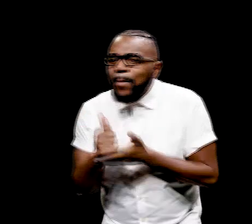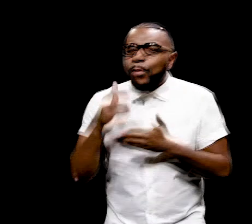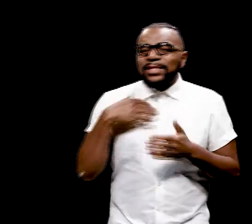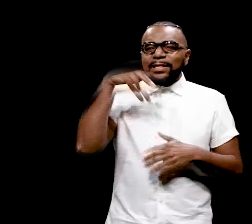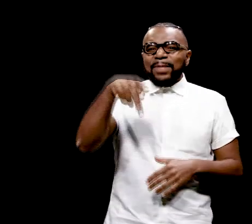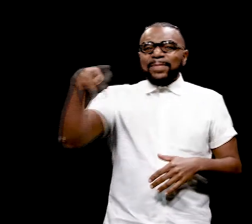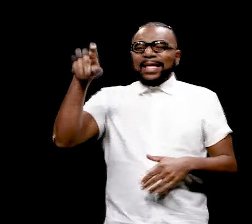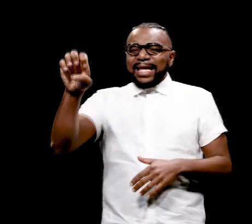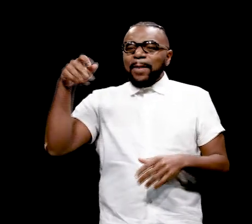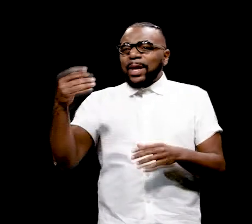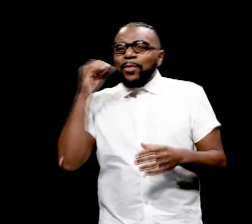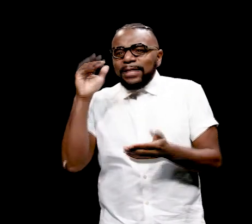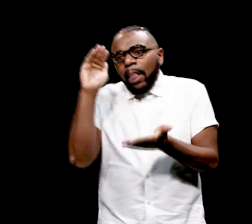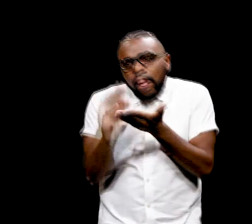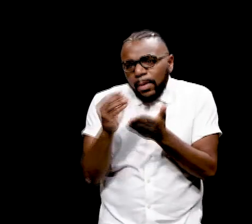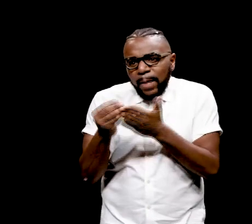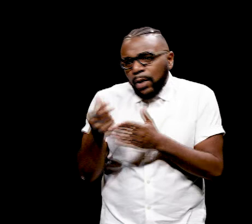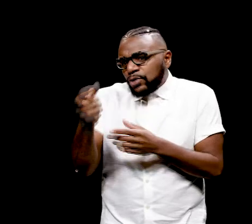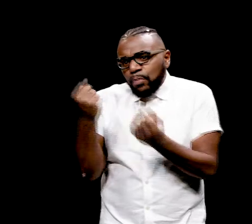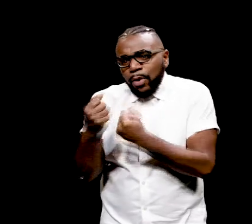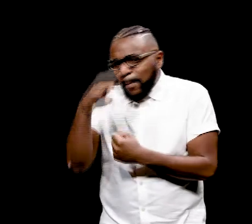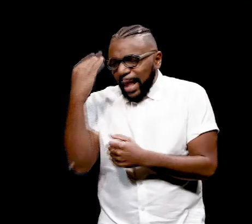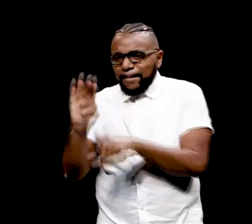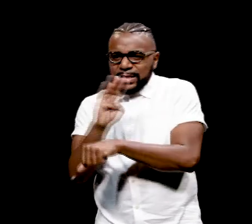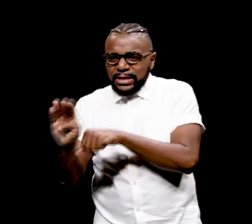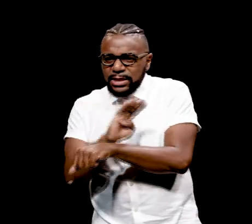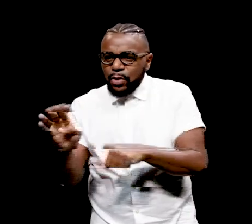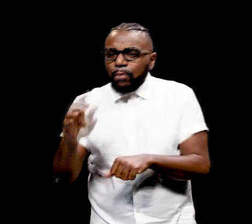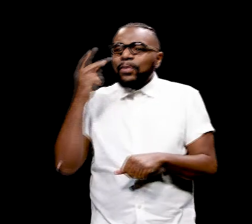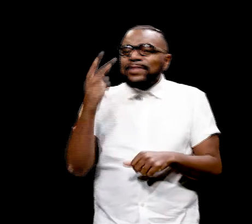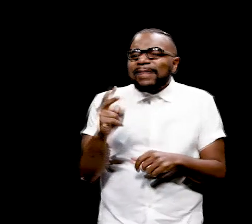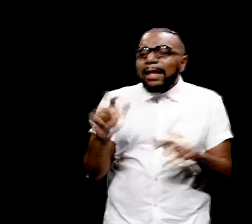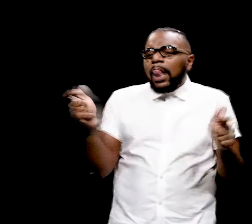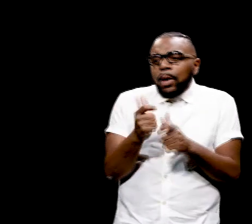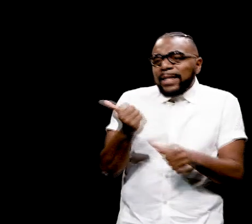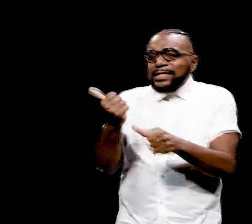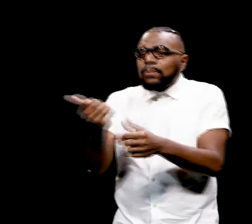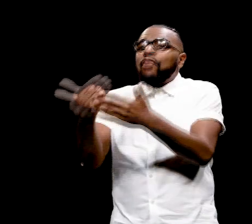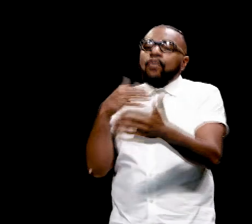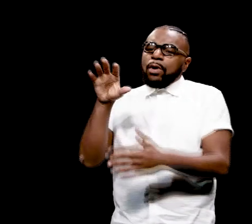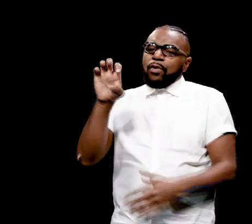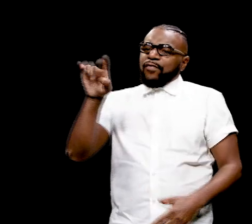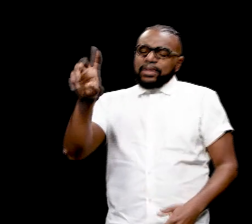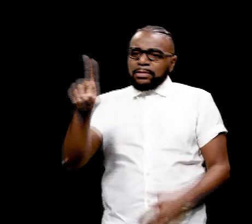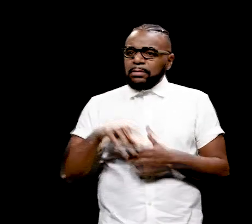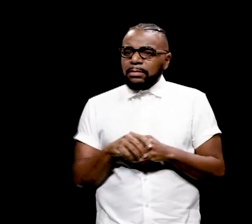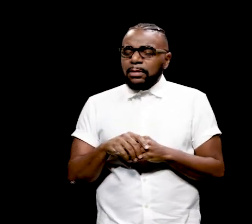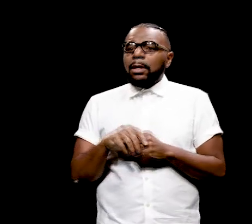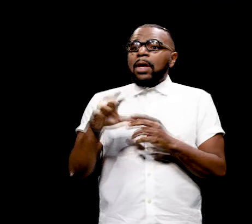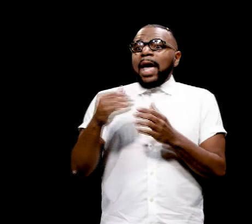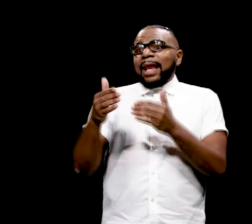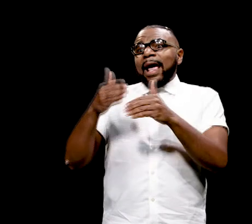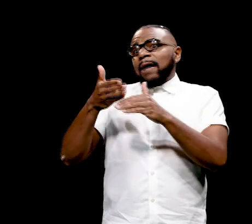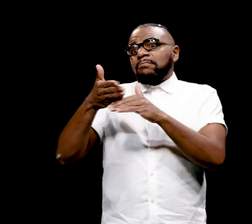went to Black businesses. We've seen how little assistance is actually there prior to COVID, and will probably be there on the other side of